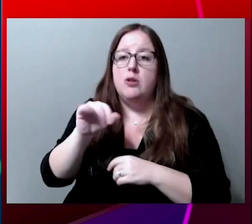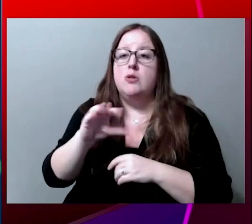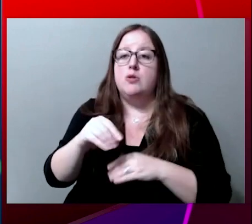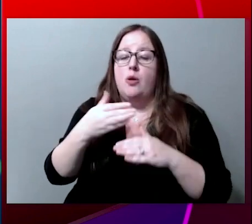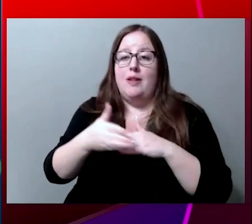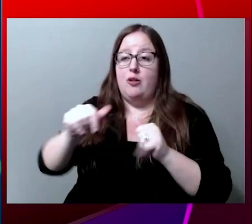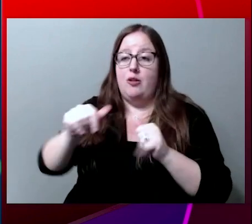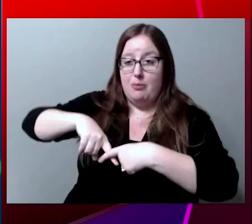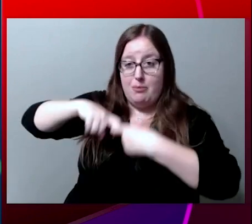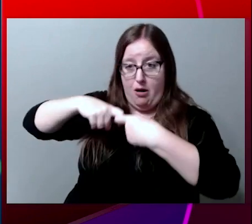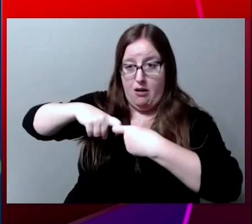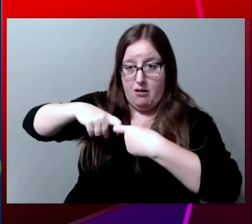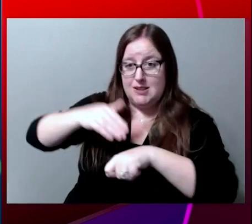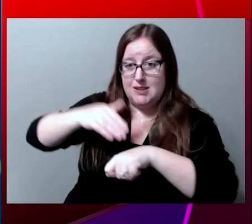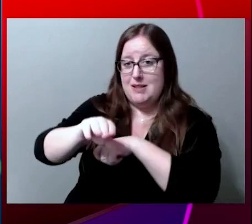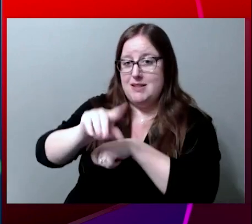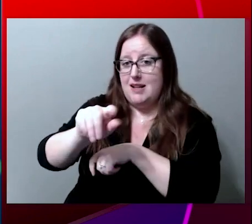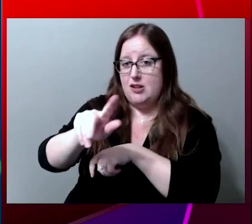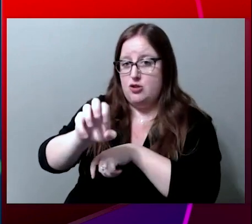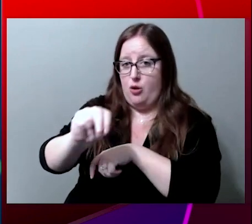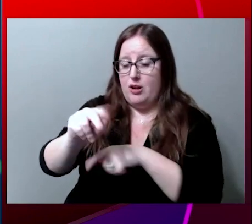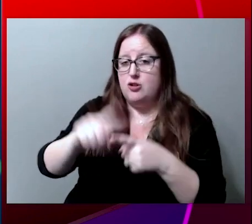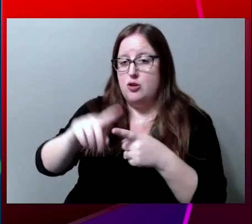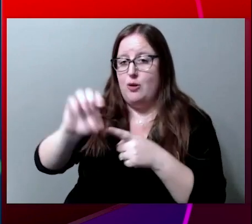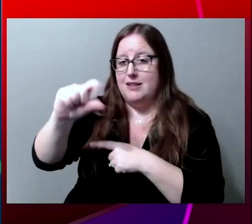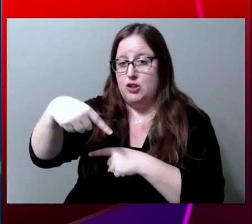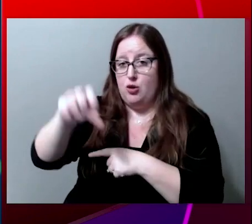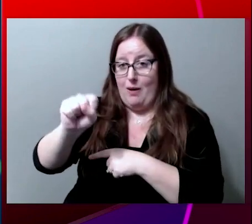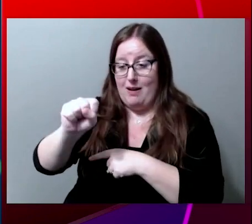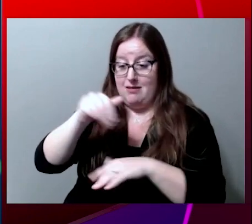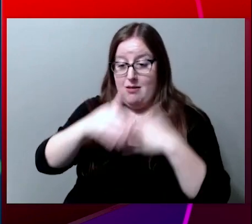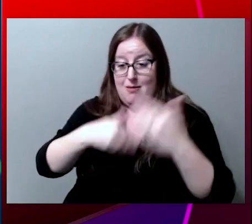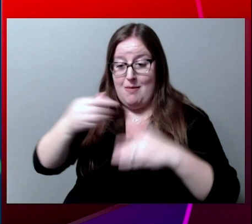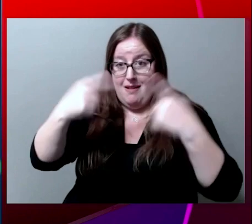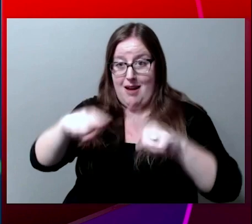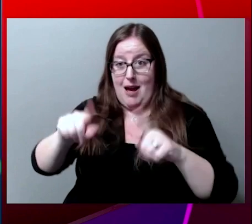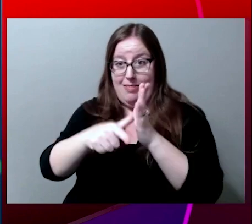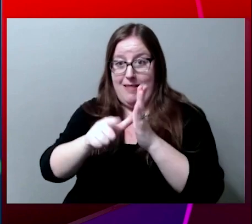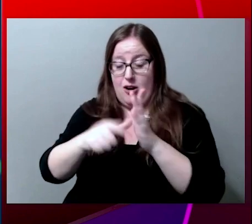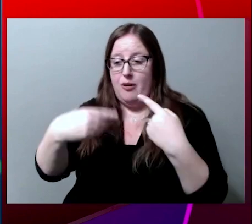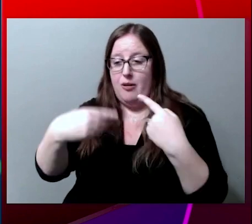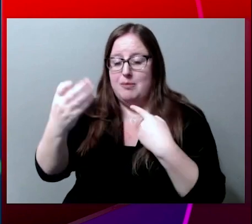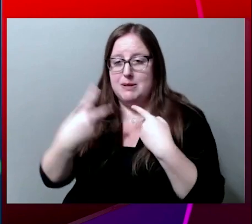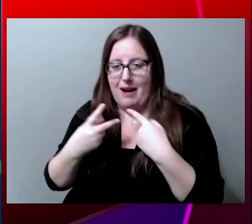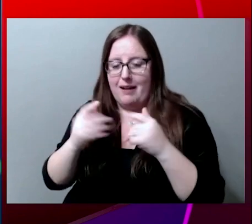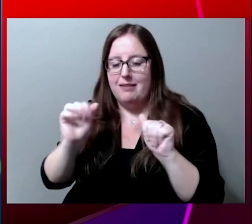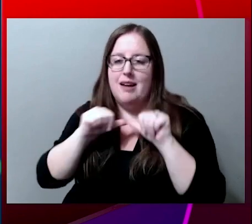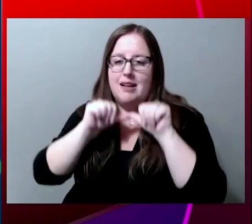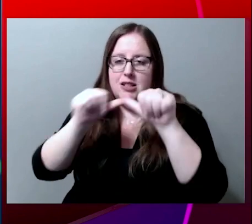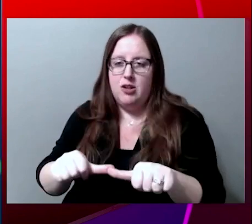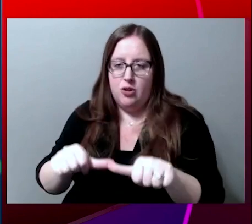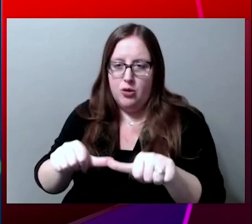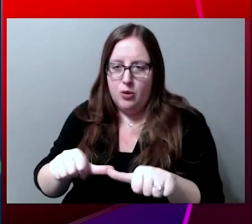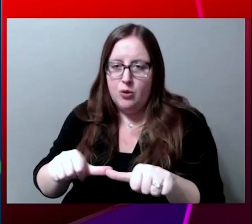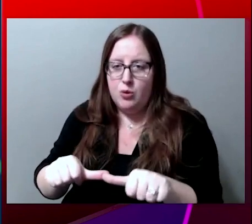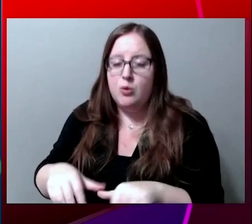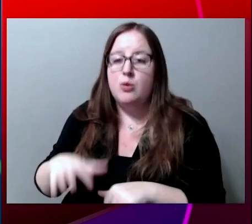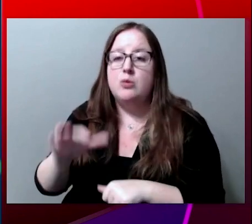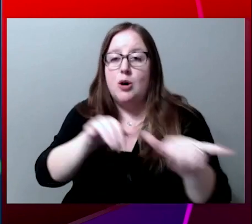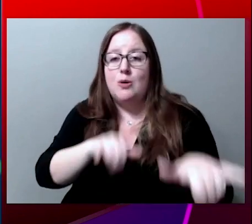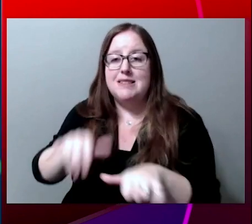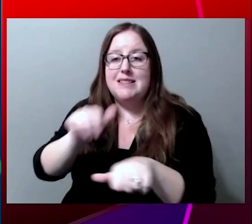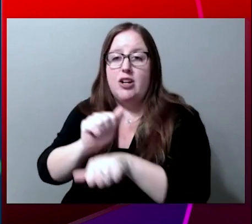that by sending a token off to an SQS queue, and when that processing happens later, it comes back and then it can continue. And so standard workflows